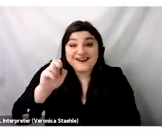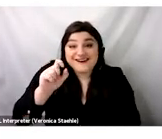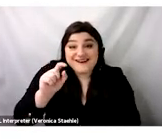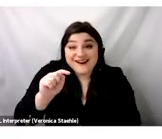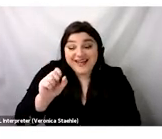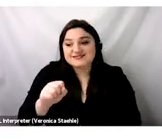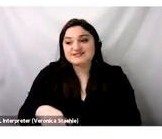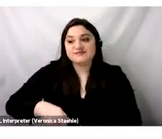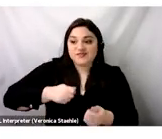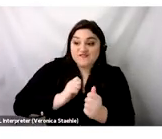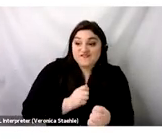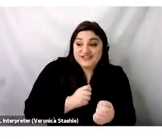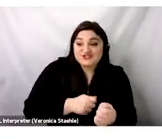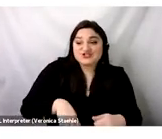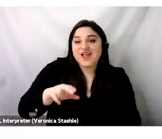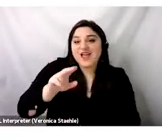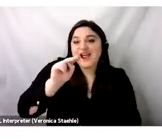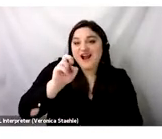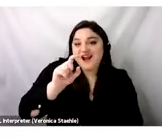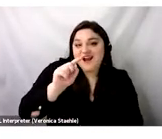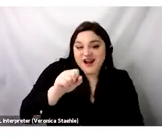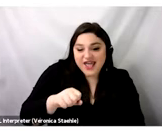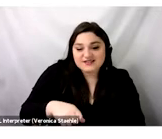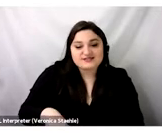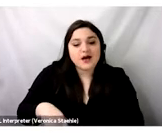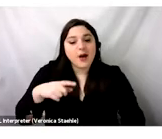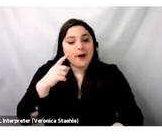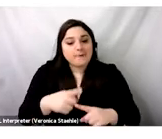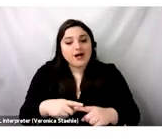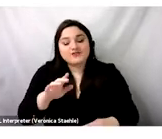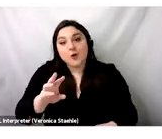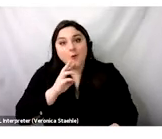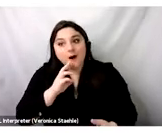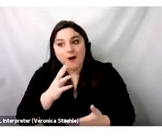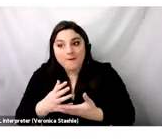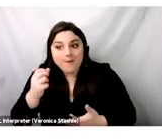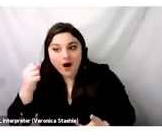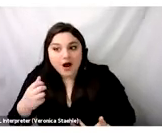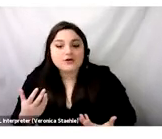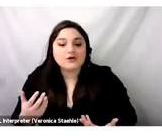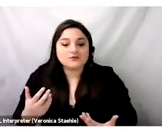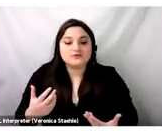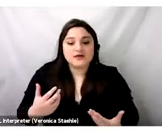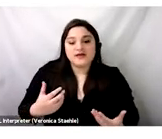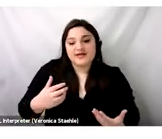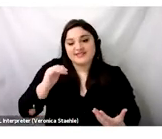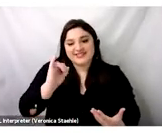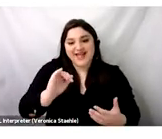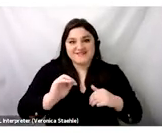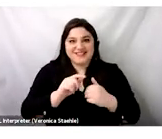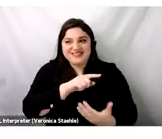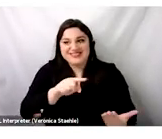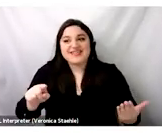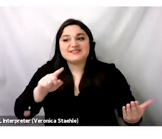disposables. And then the primary microplastics, as I mentioned, pellets, beads, you know, microbeads are a rinse